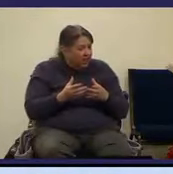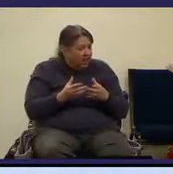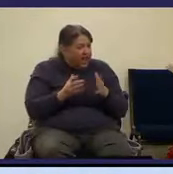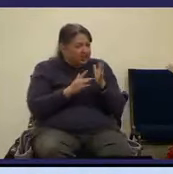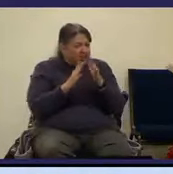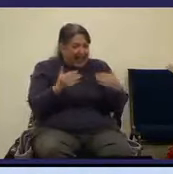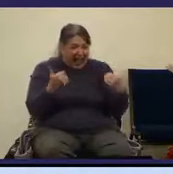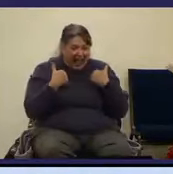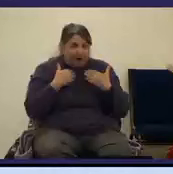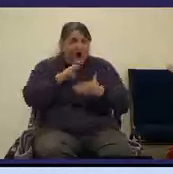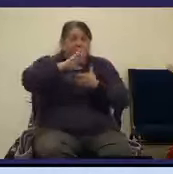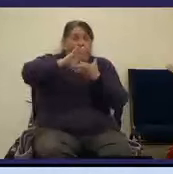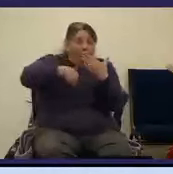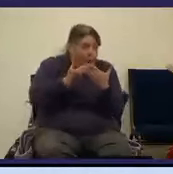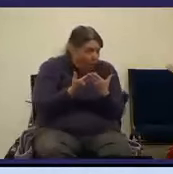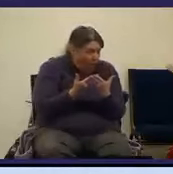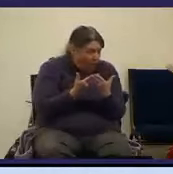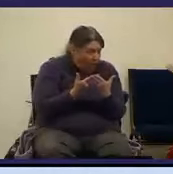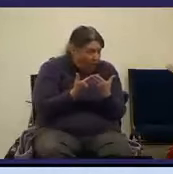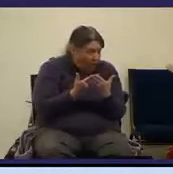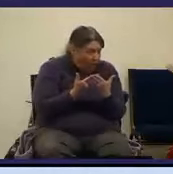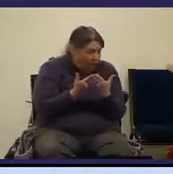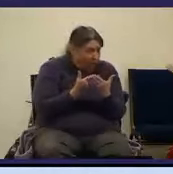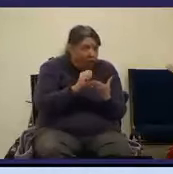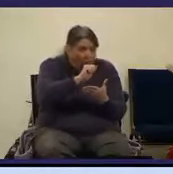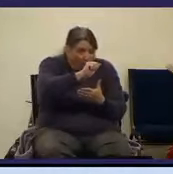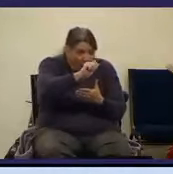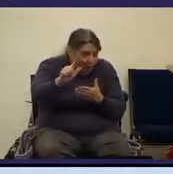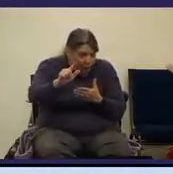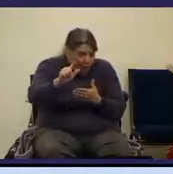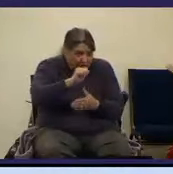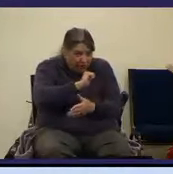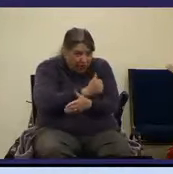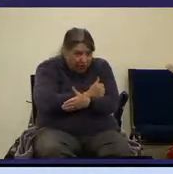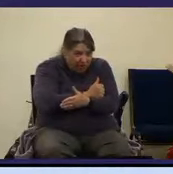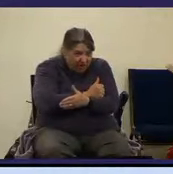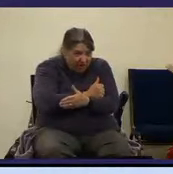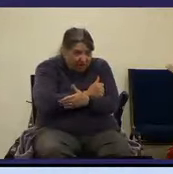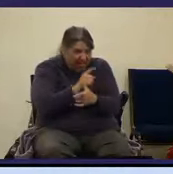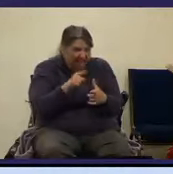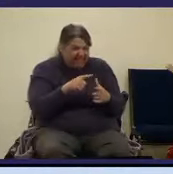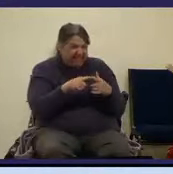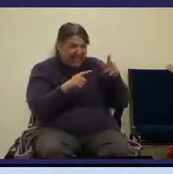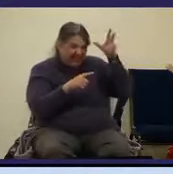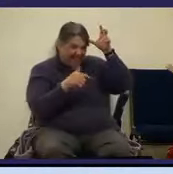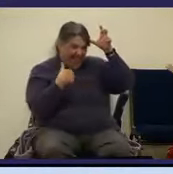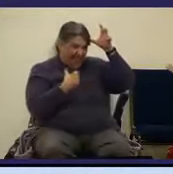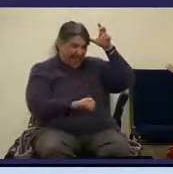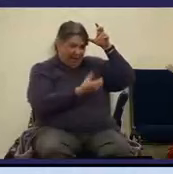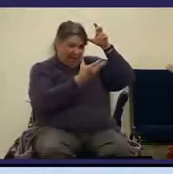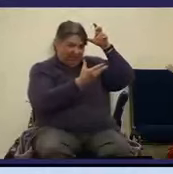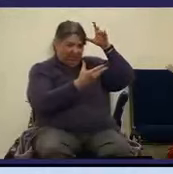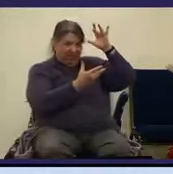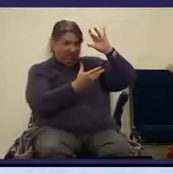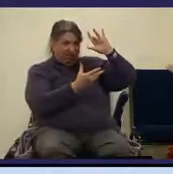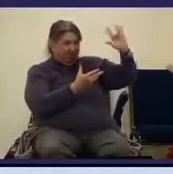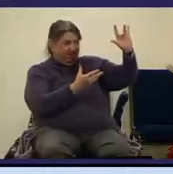all the authority, how much authority does the devil have? And why do we not believe that?